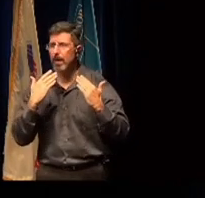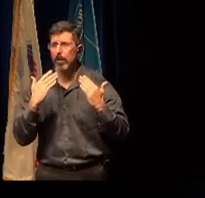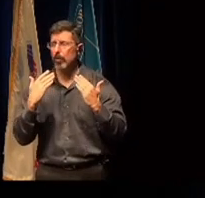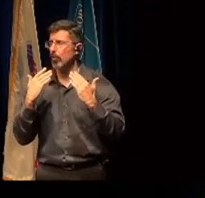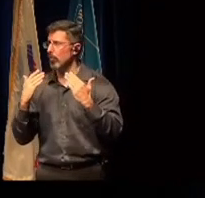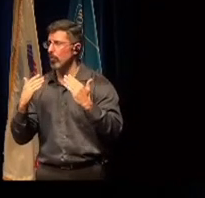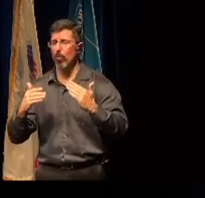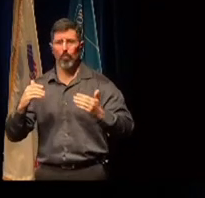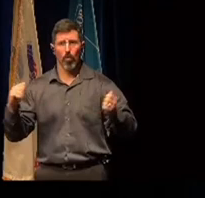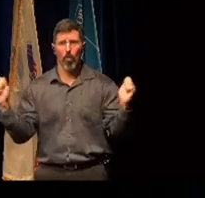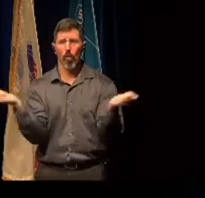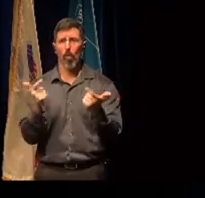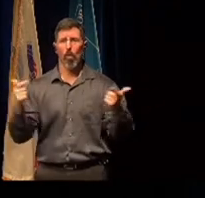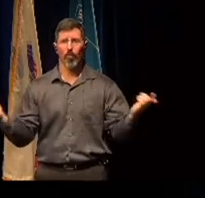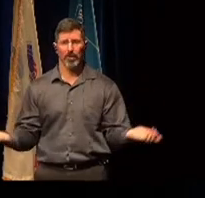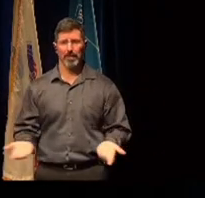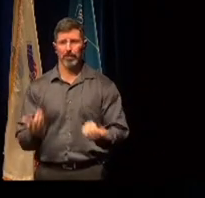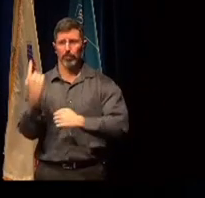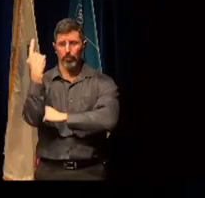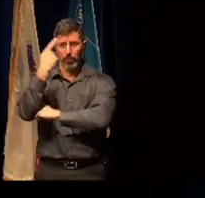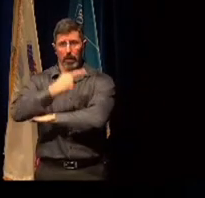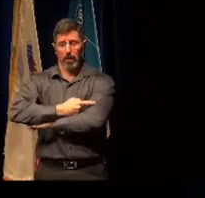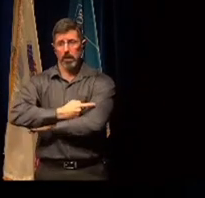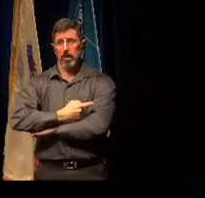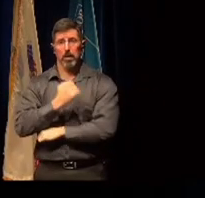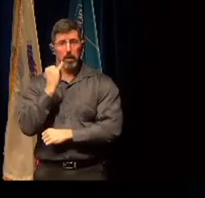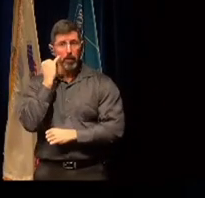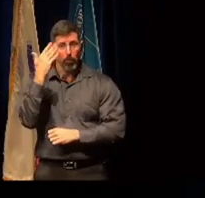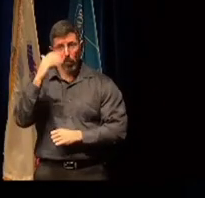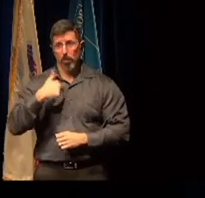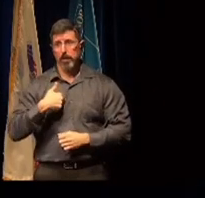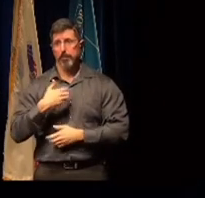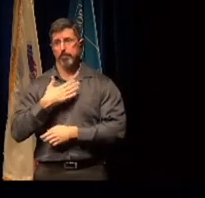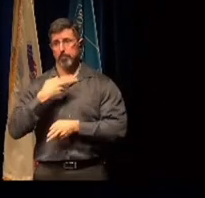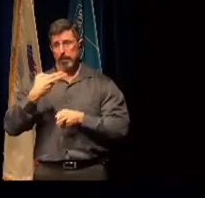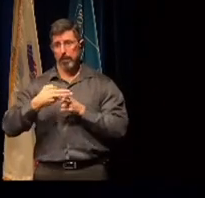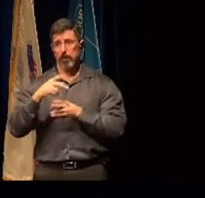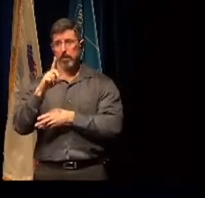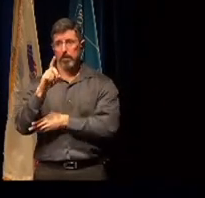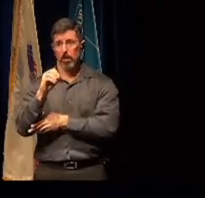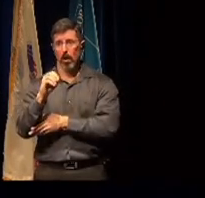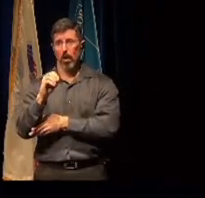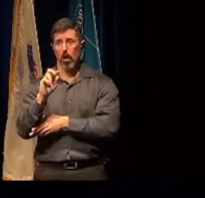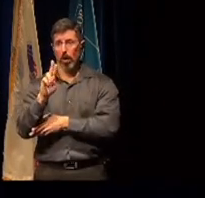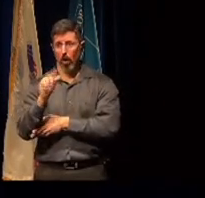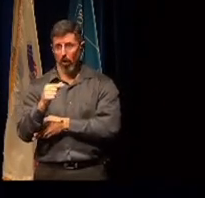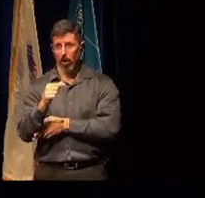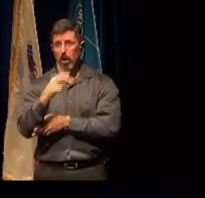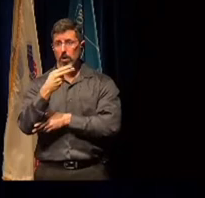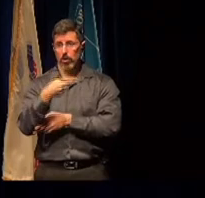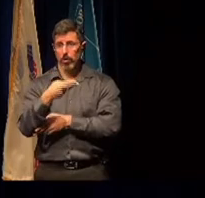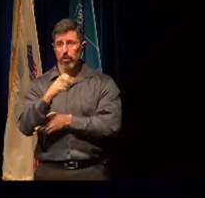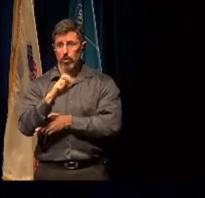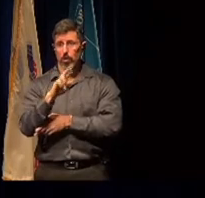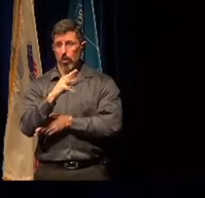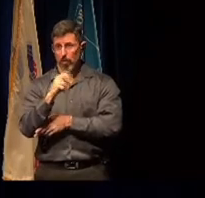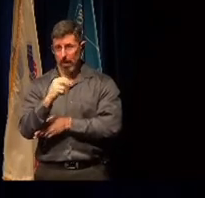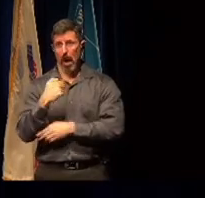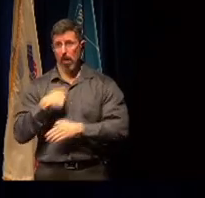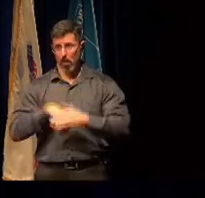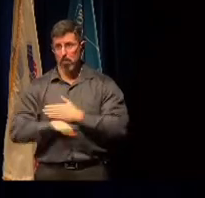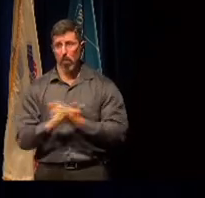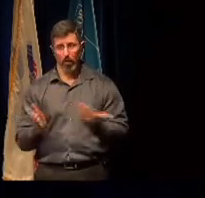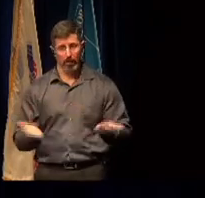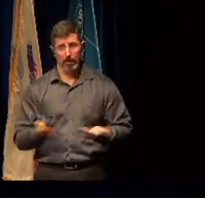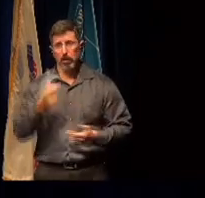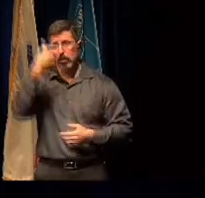today. For those of you that don't know me, my name is Doug Herman. I was born right here, raised nearby in Greece,